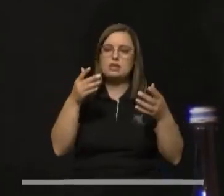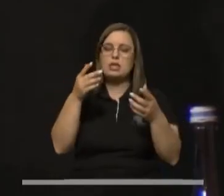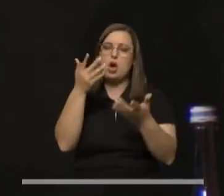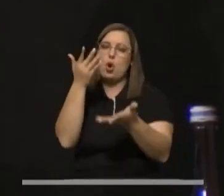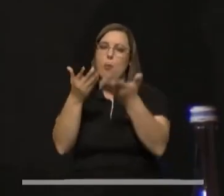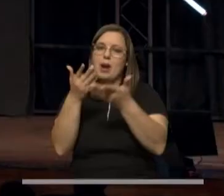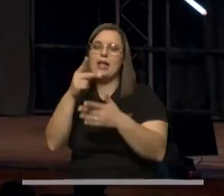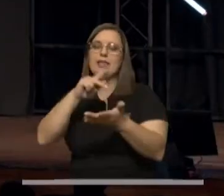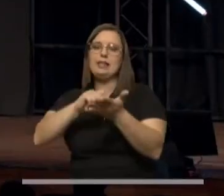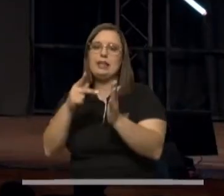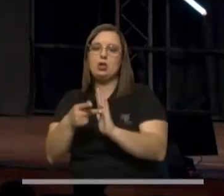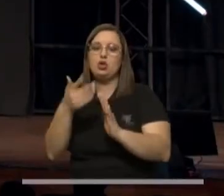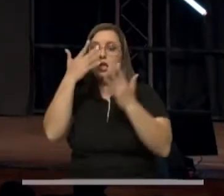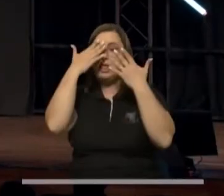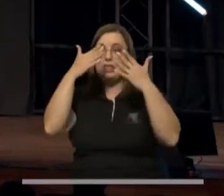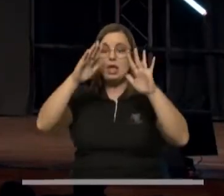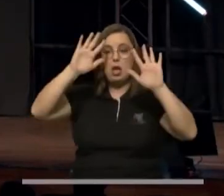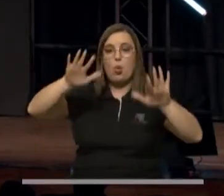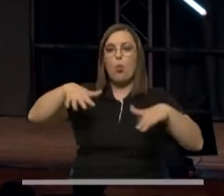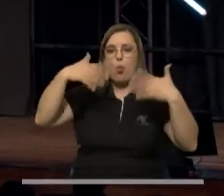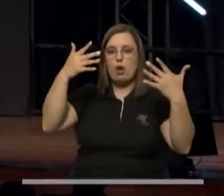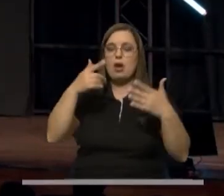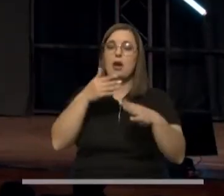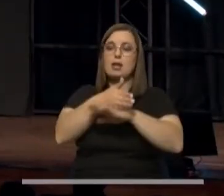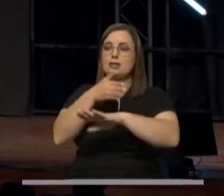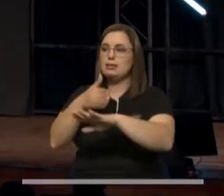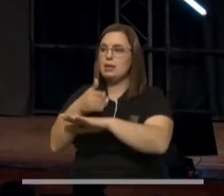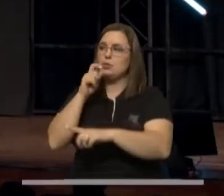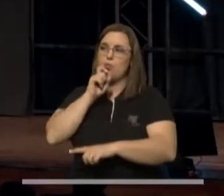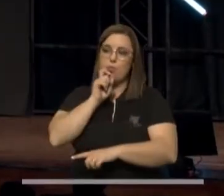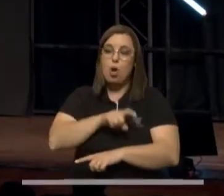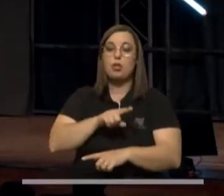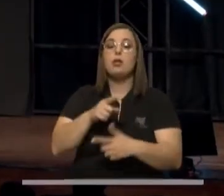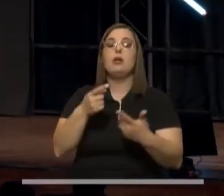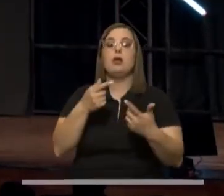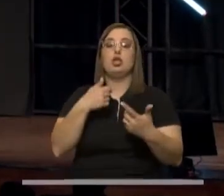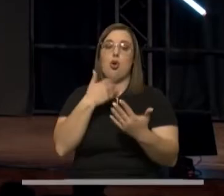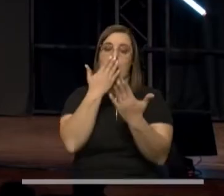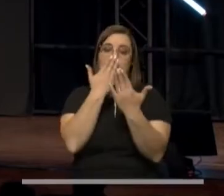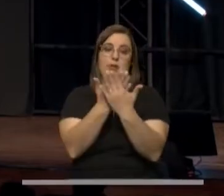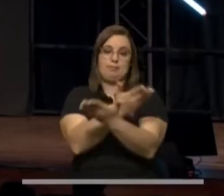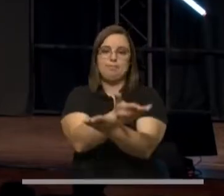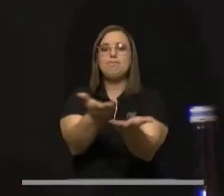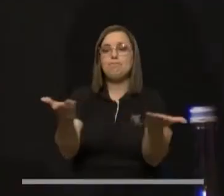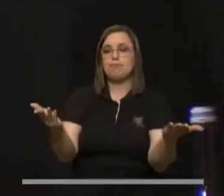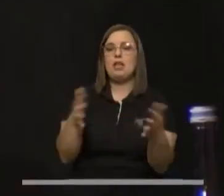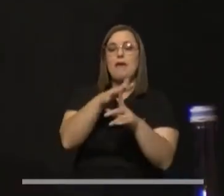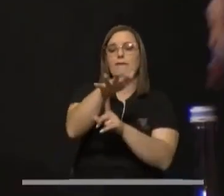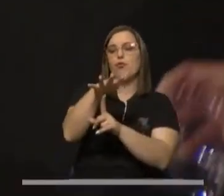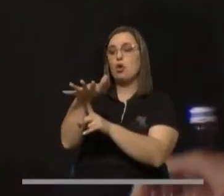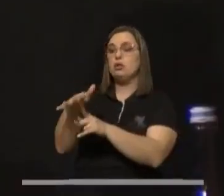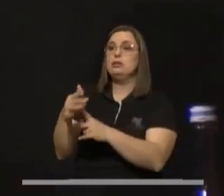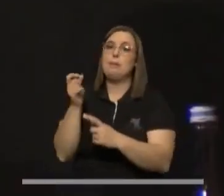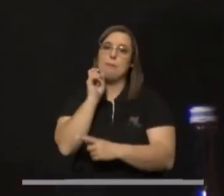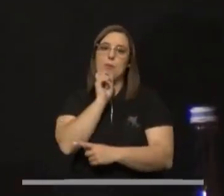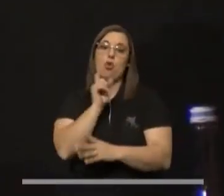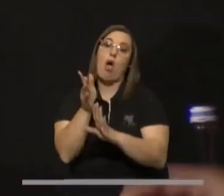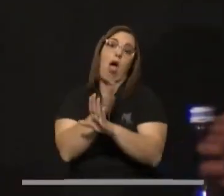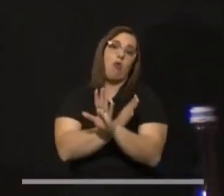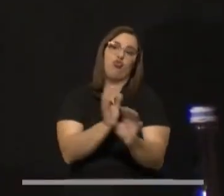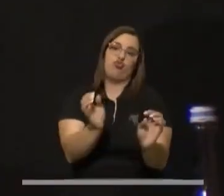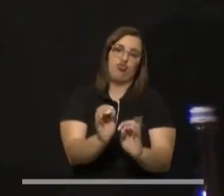the idea of a democracy versus technology, the idea that each one of us can have access